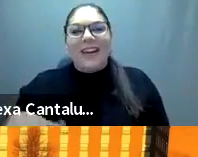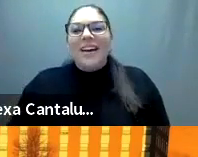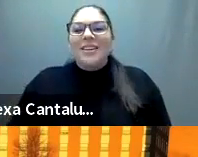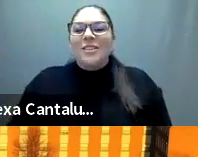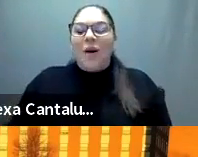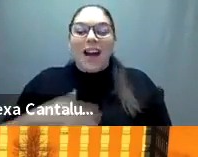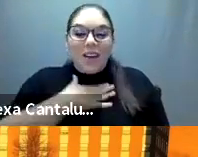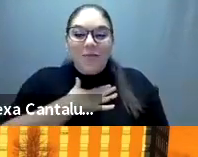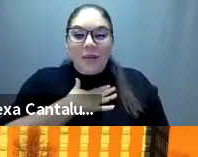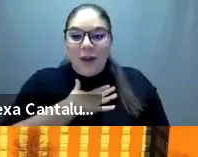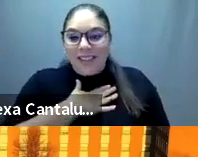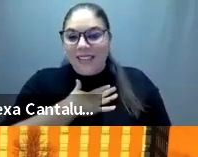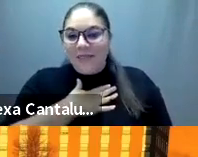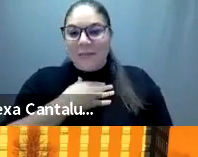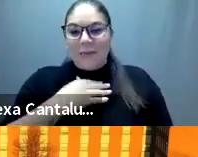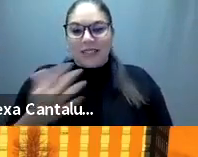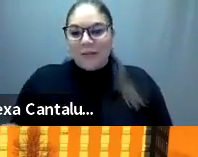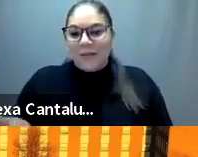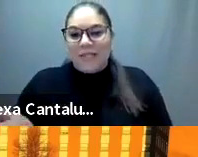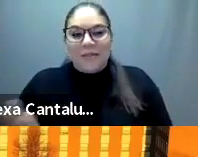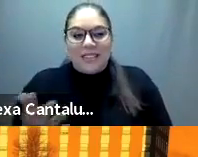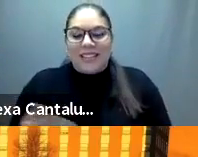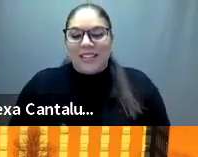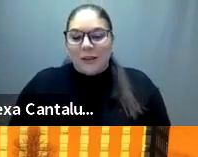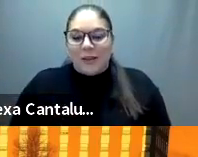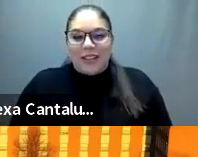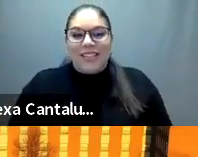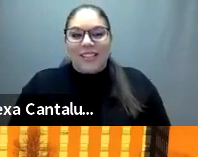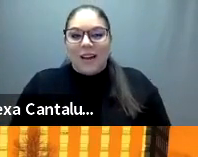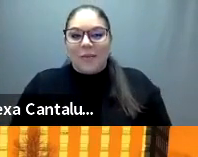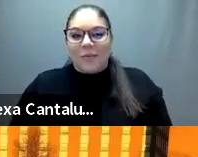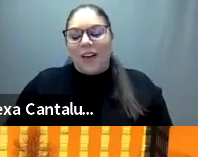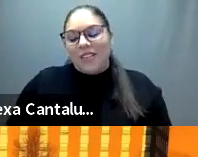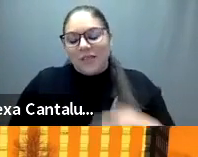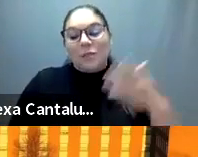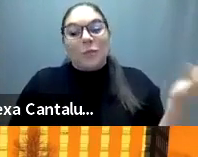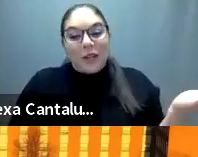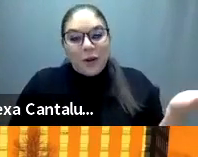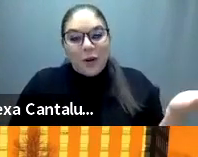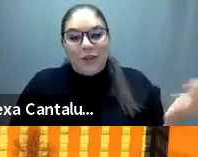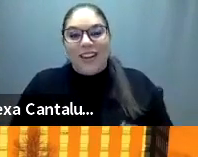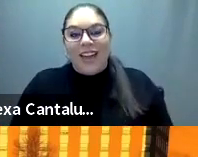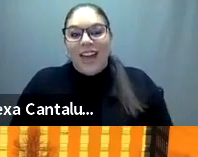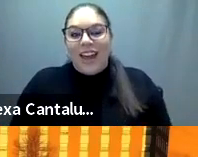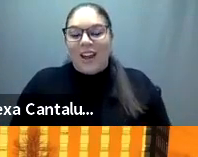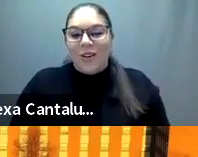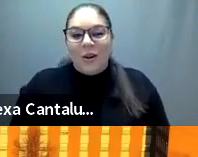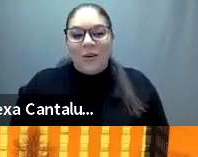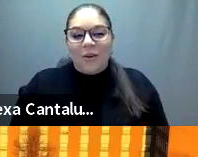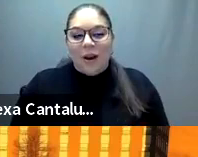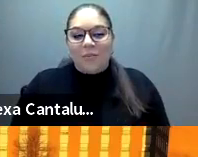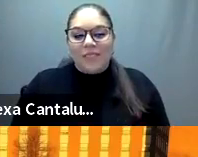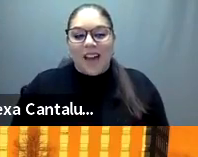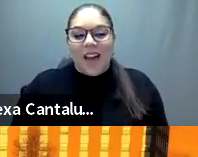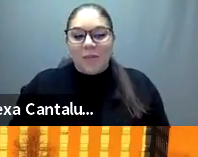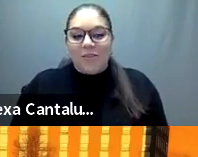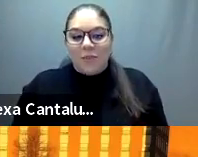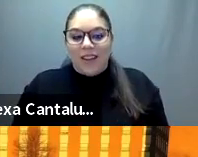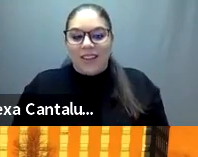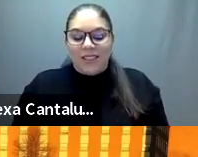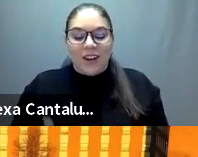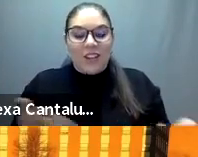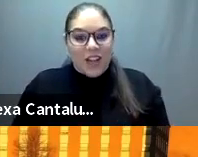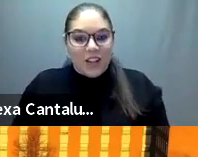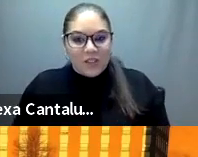the way. So I loved my practicum. My practicum was an amazing experience. Obviously, it was pre-COVID, and I know times